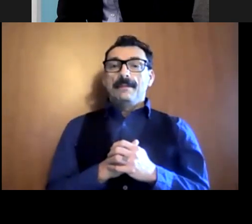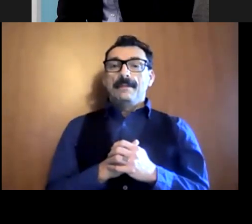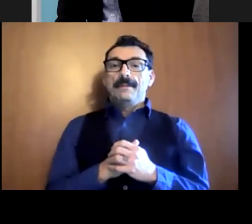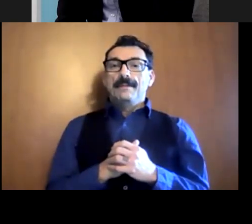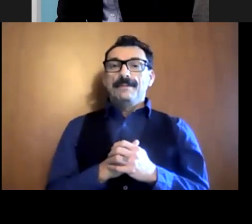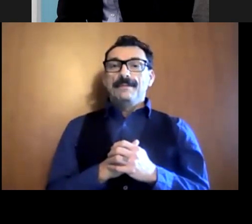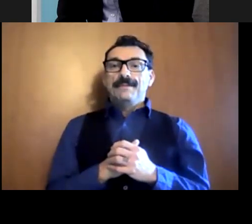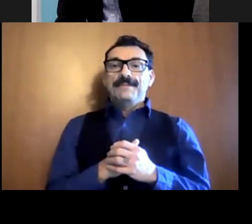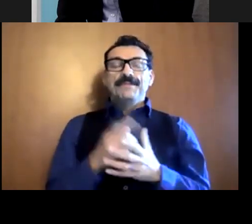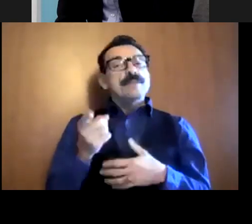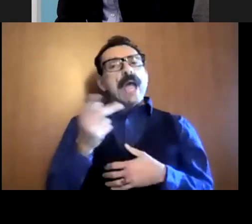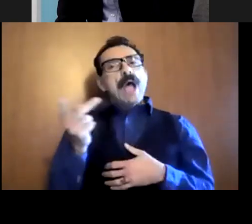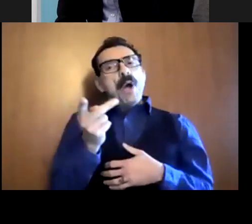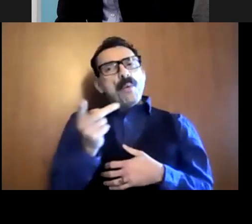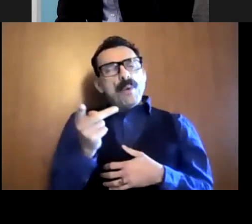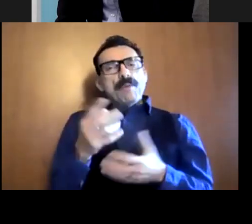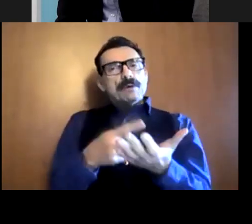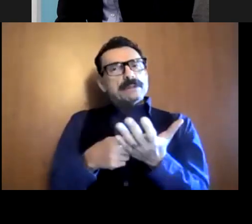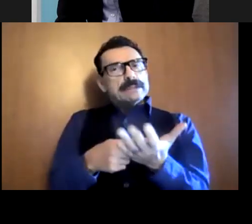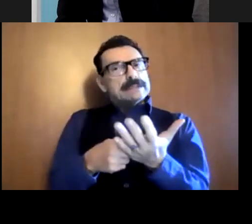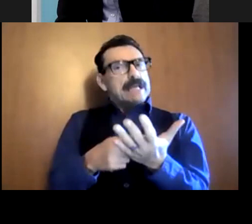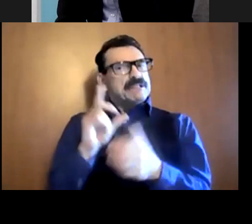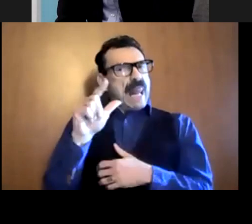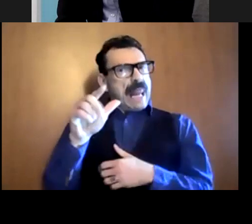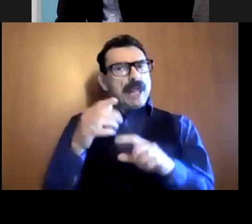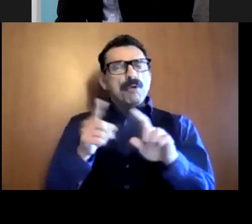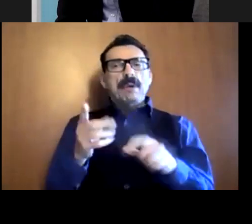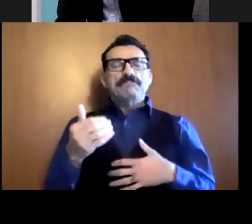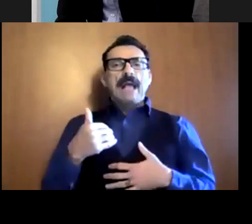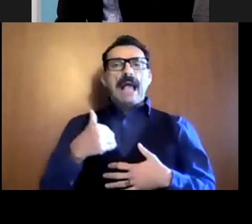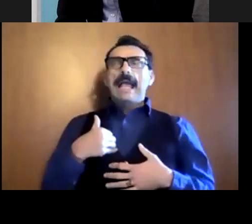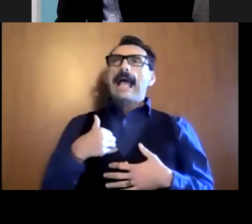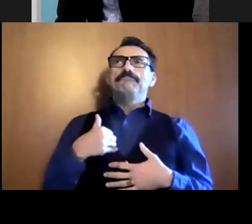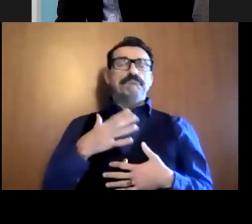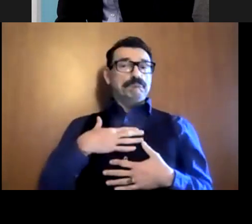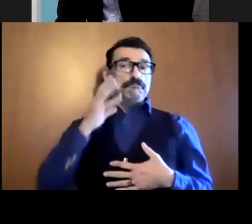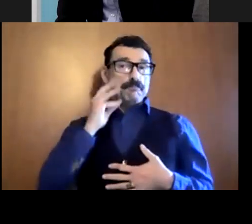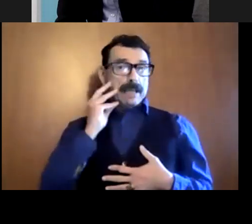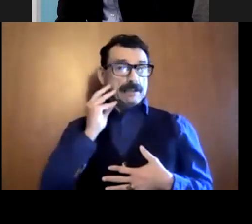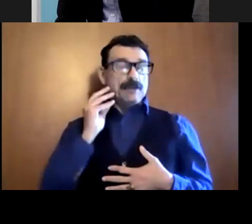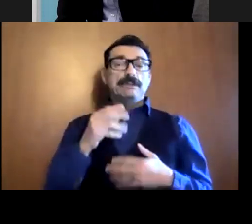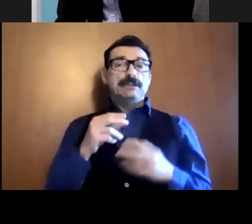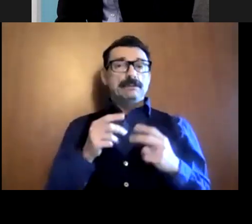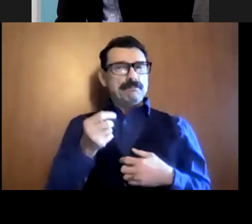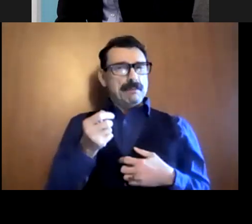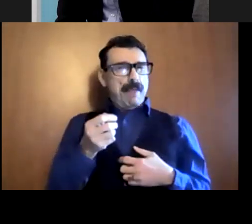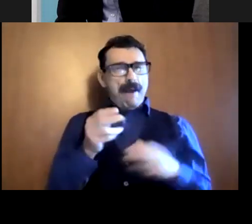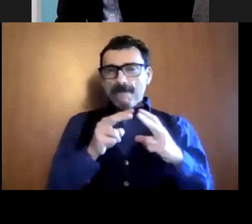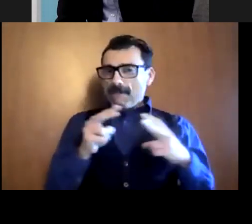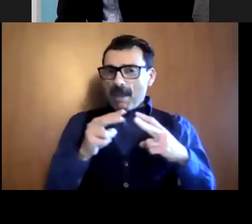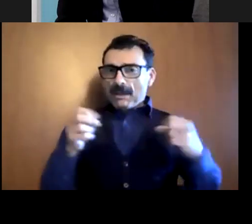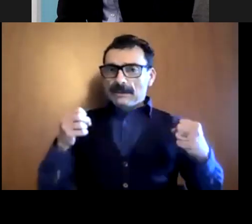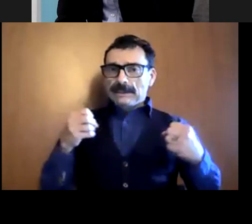Sorry, I was on mute. We were going to discuss this a little later, but I had a very scary 2020. I